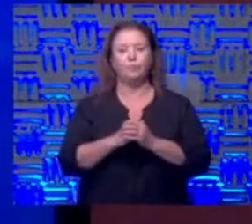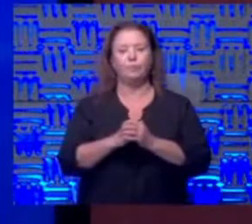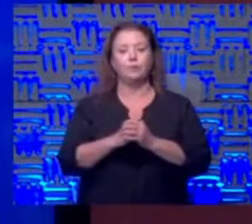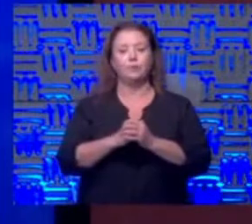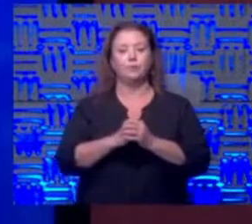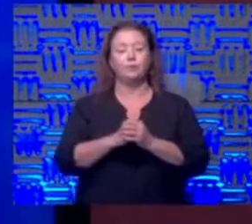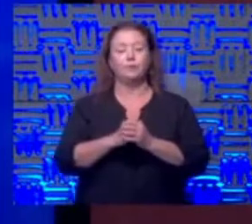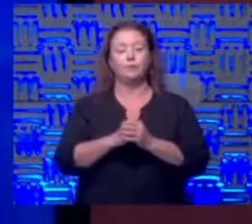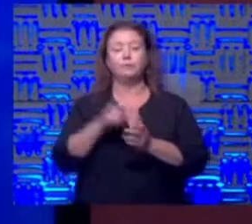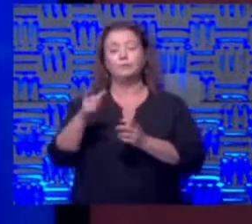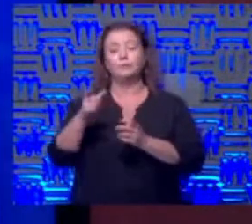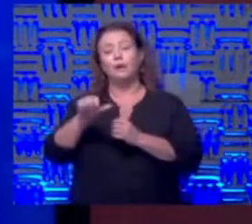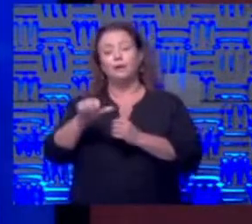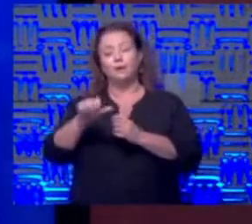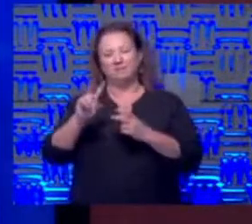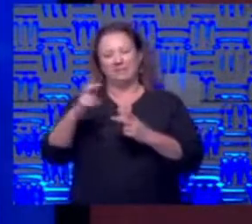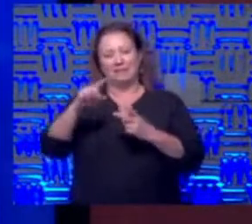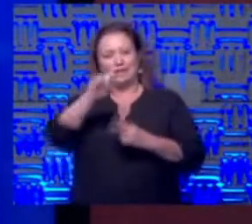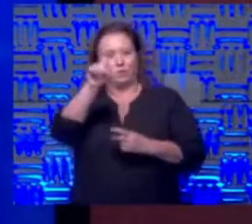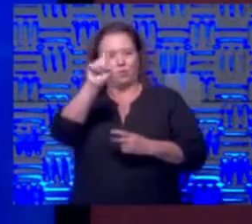is in the context of